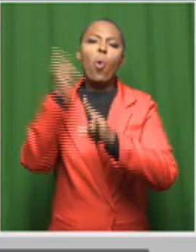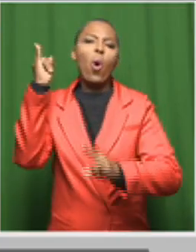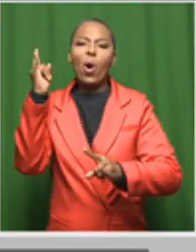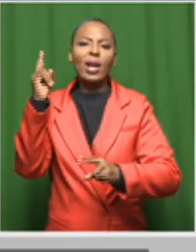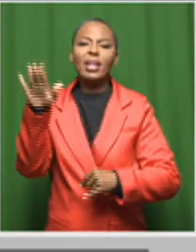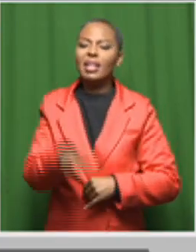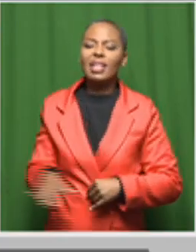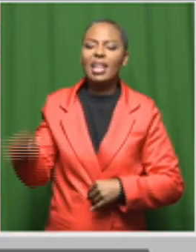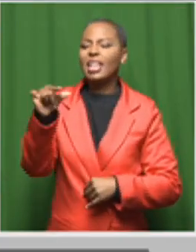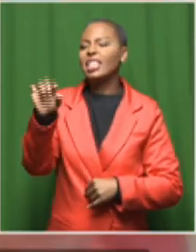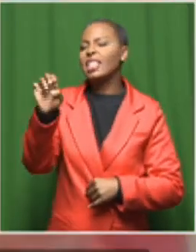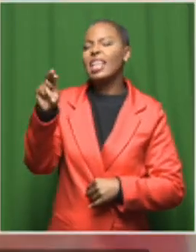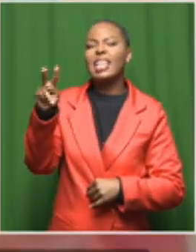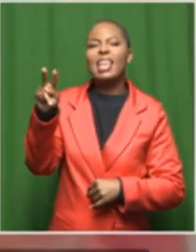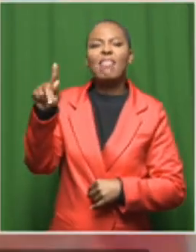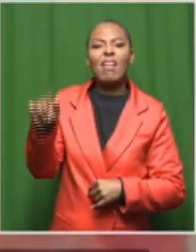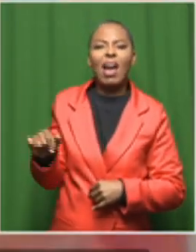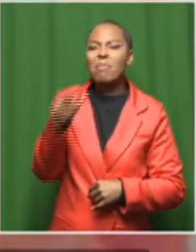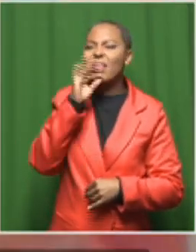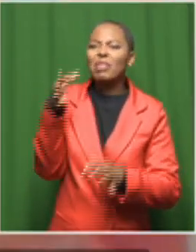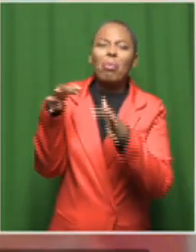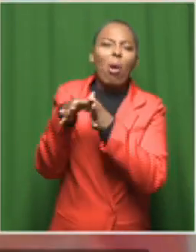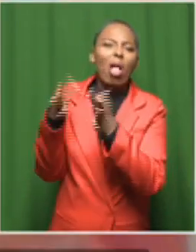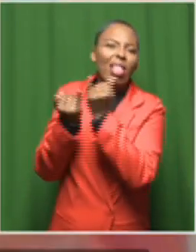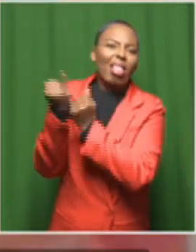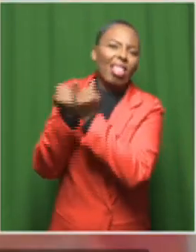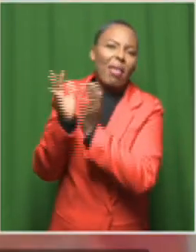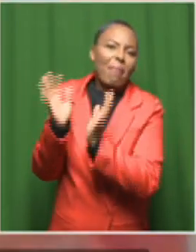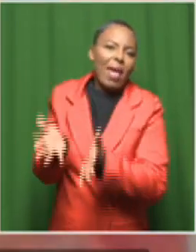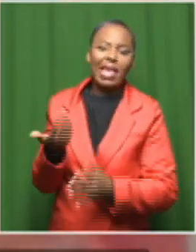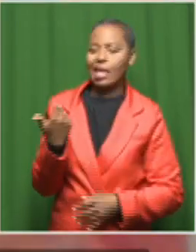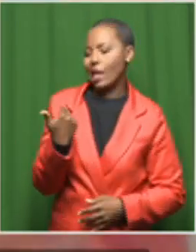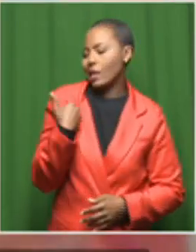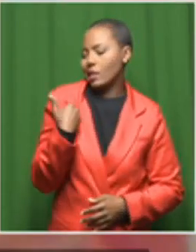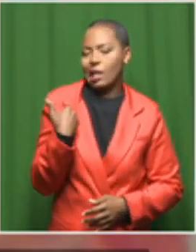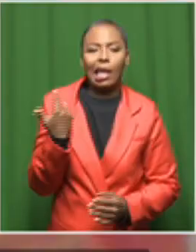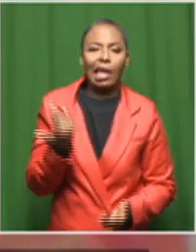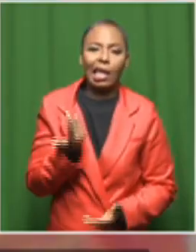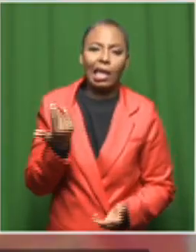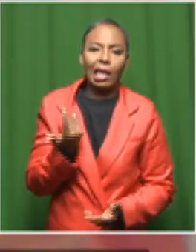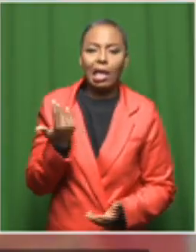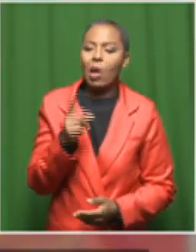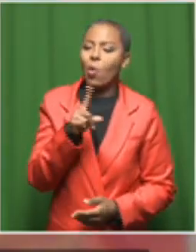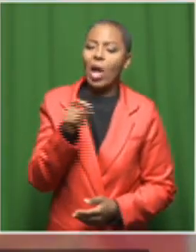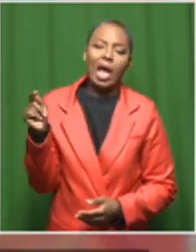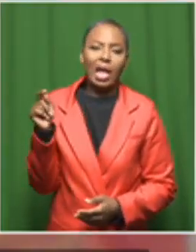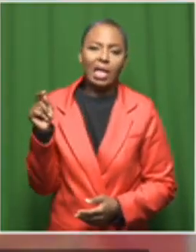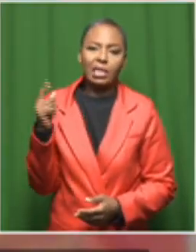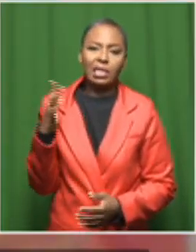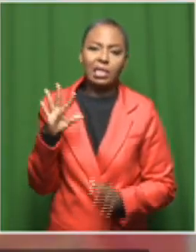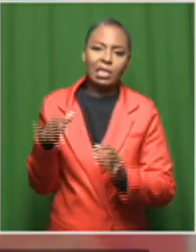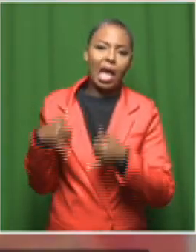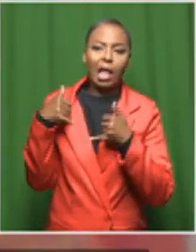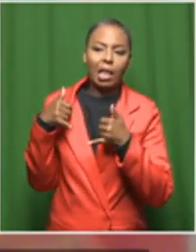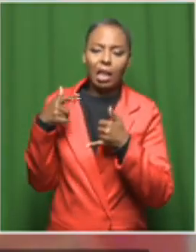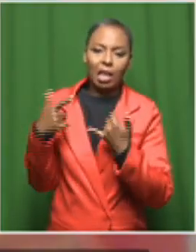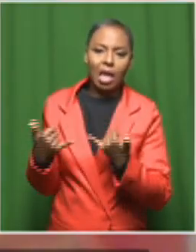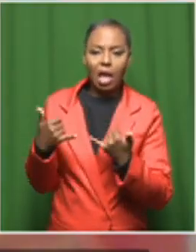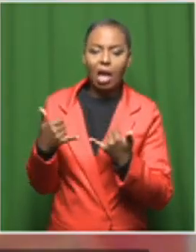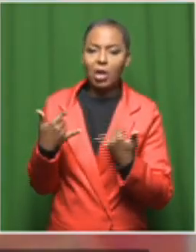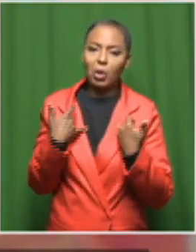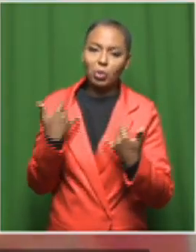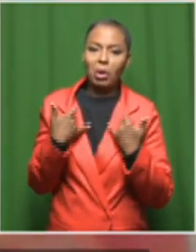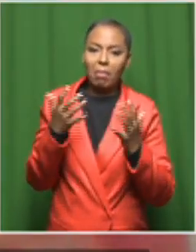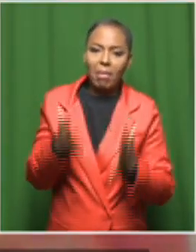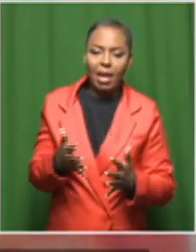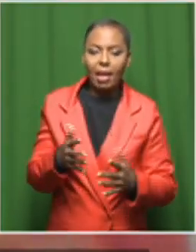warm-up tournament, a small warm-up tournament on clay yesterday, and it was his 100th title. He joins Jimmy Connors and Roger